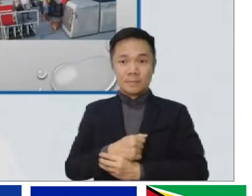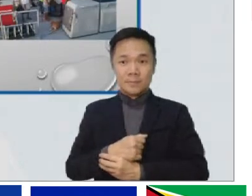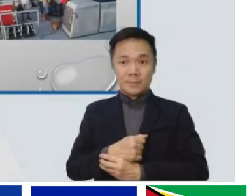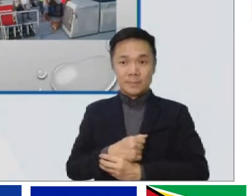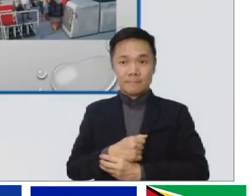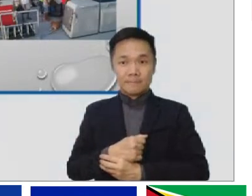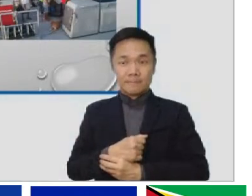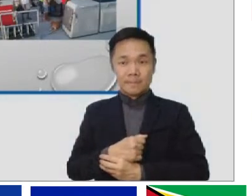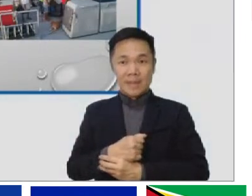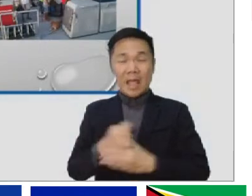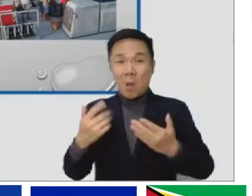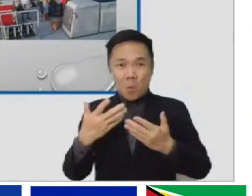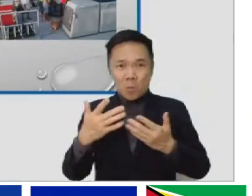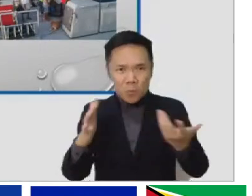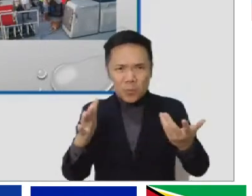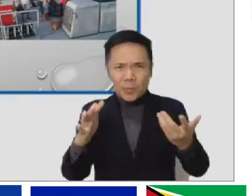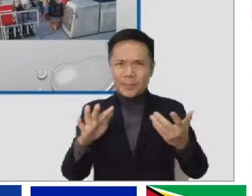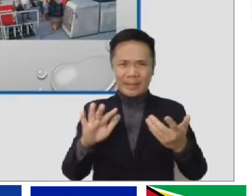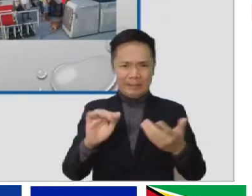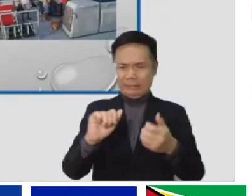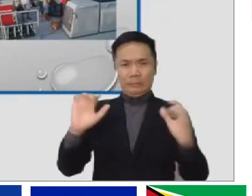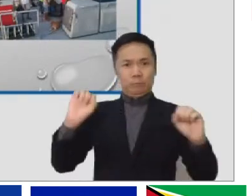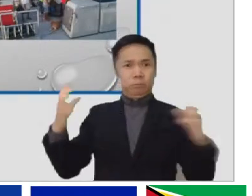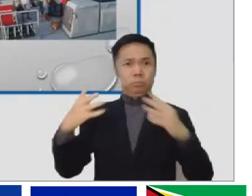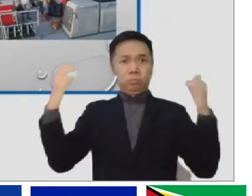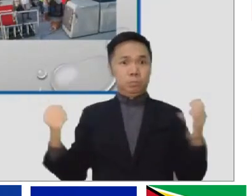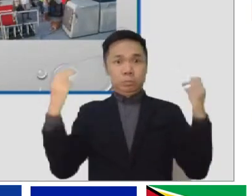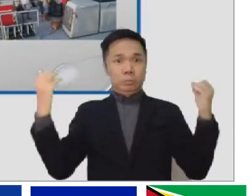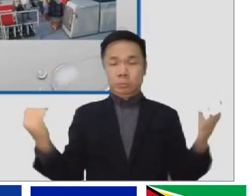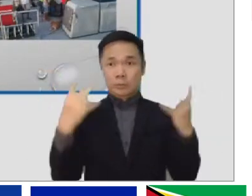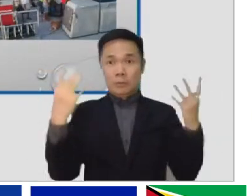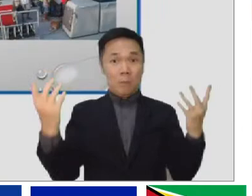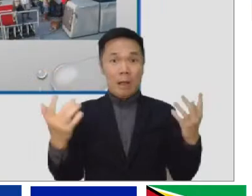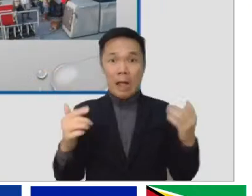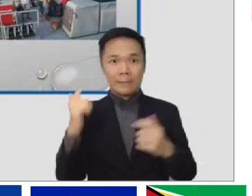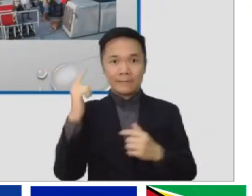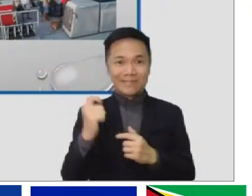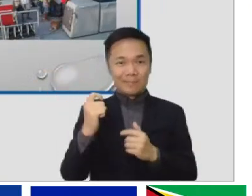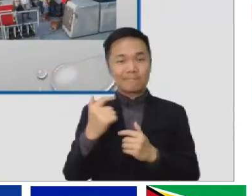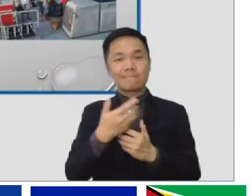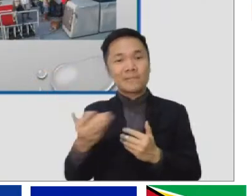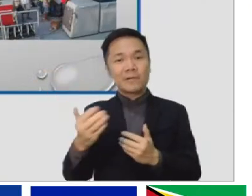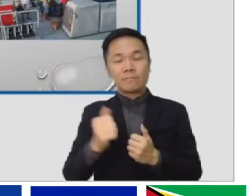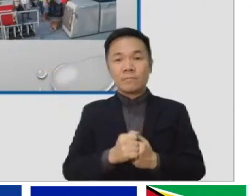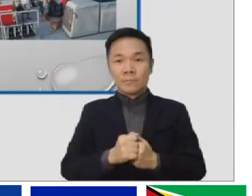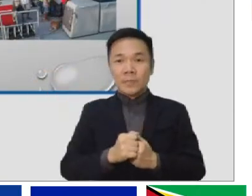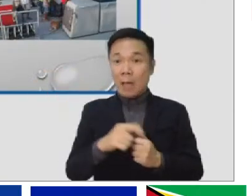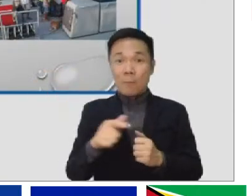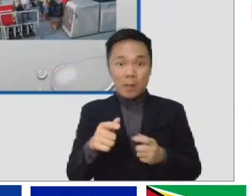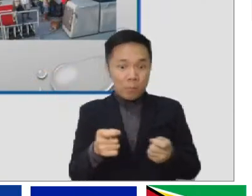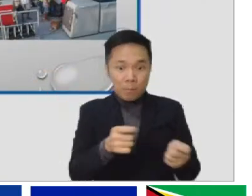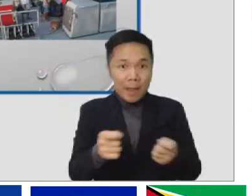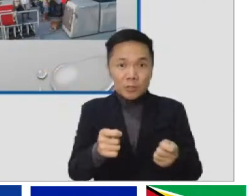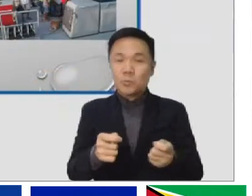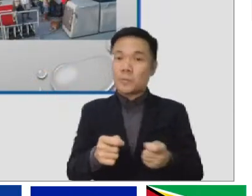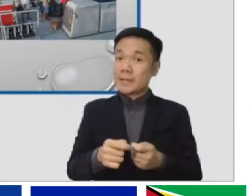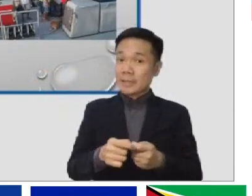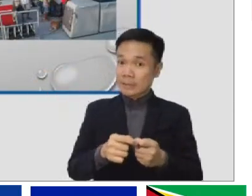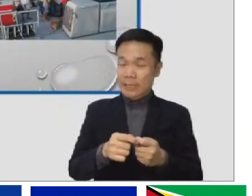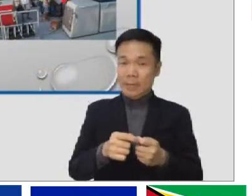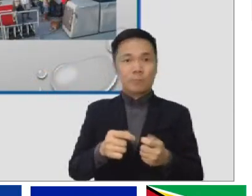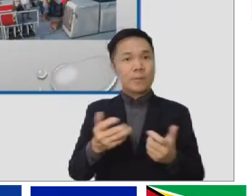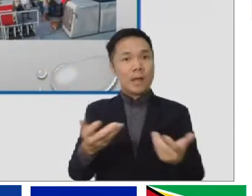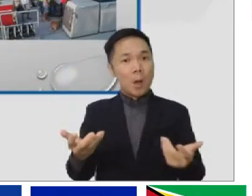was activated. The principles of disaster management kicked in, and we were able to easily,